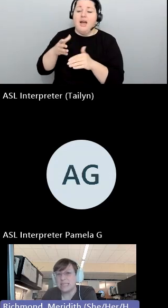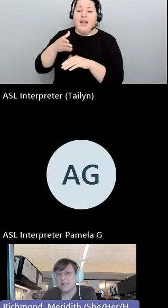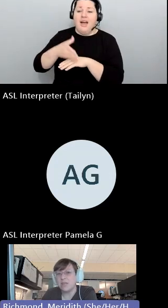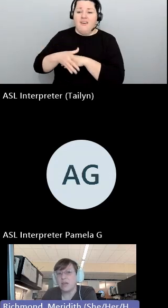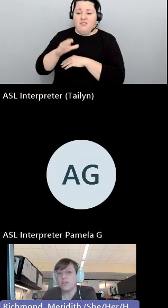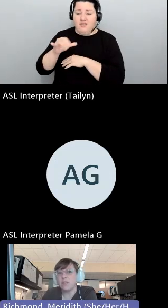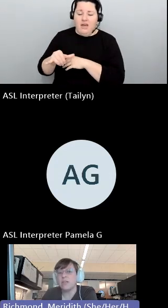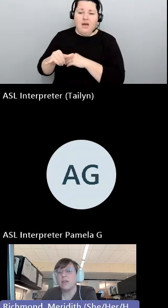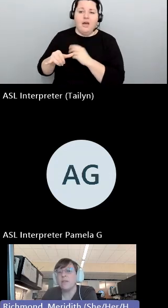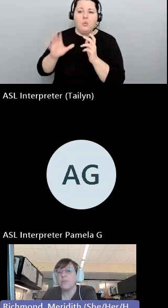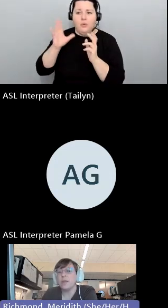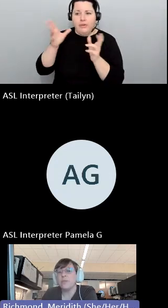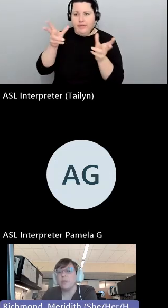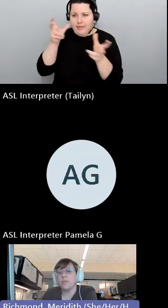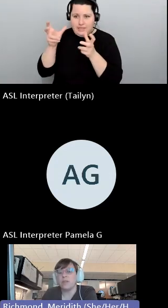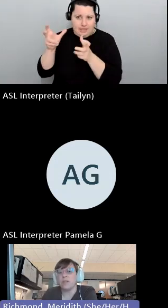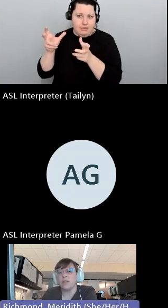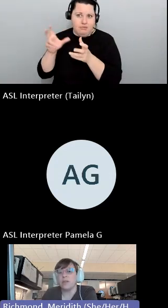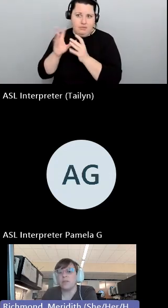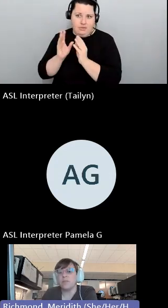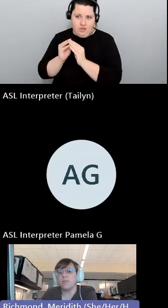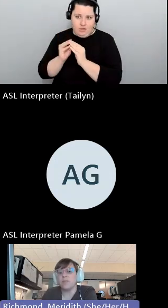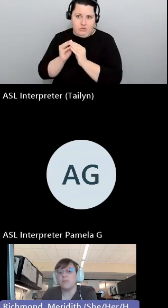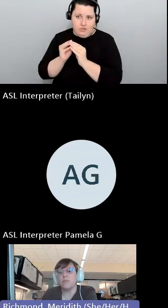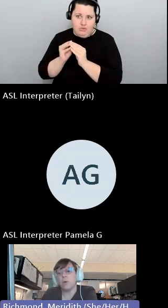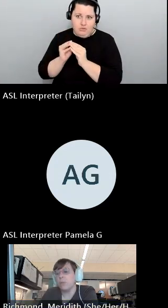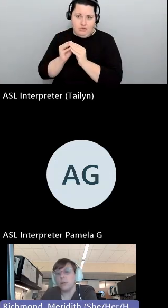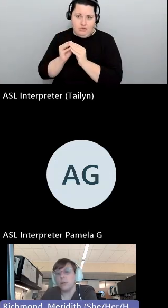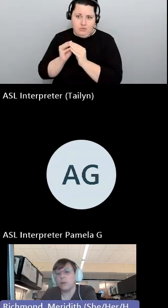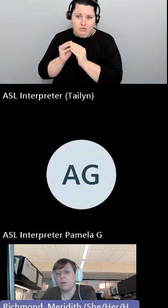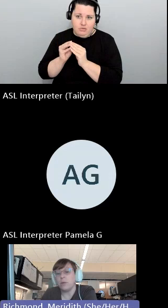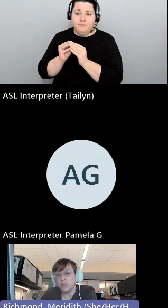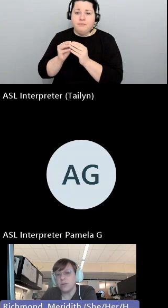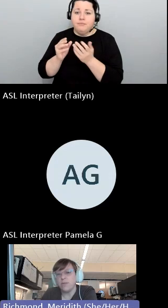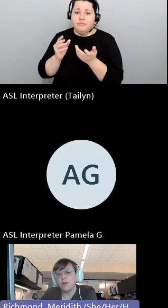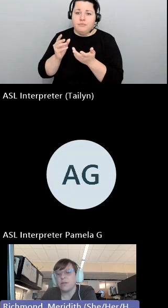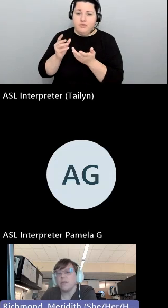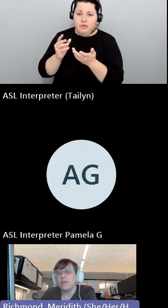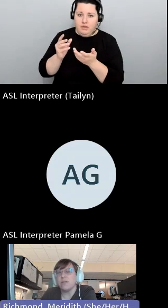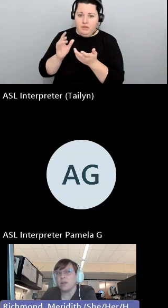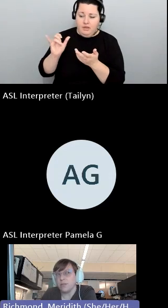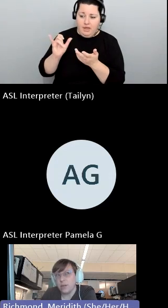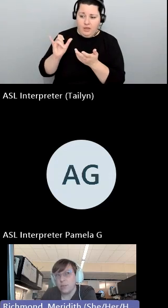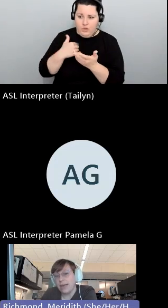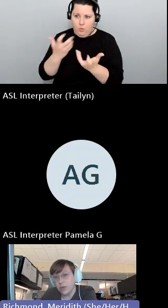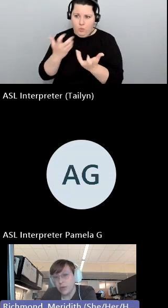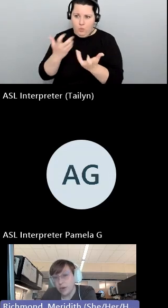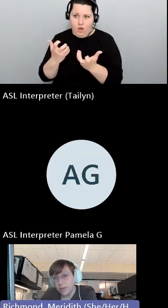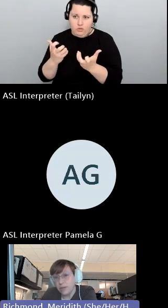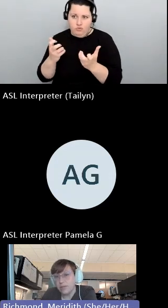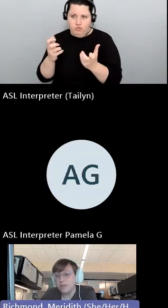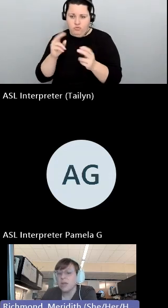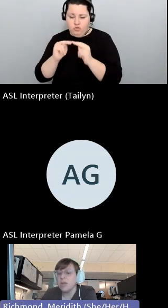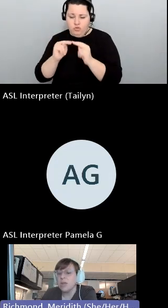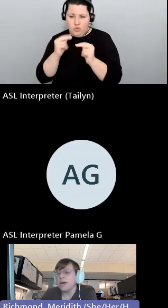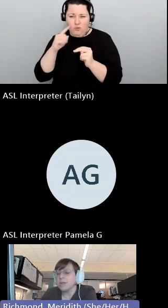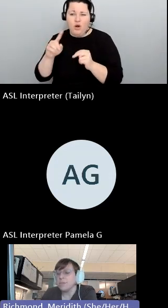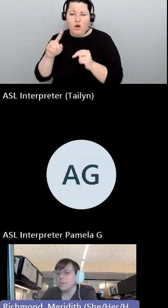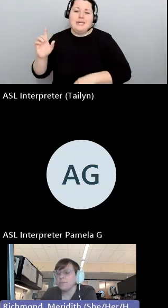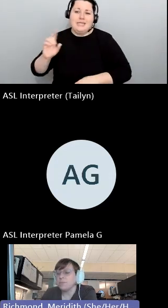having listening sessions for some of what we want to negotiate for. This is a democratic